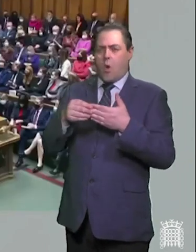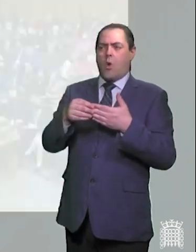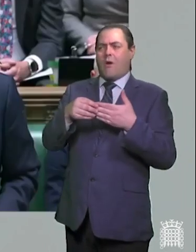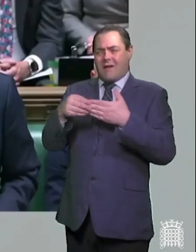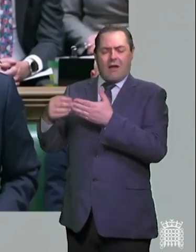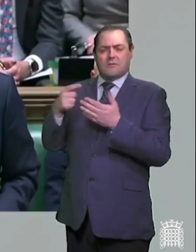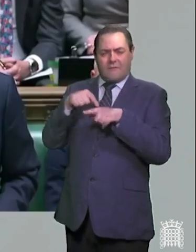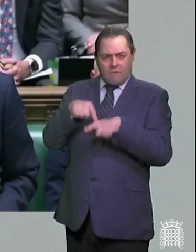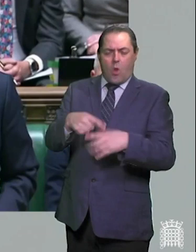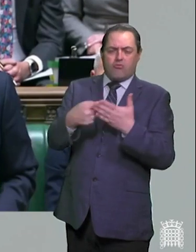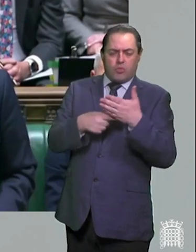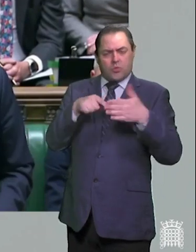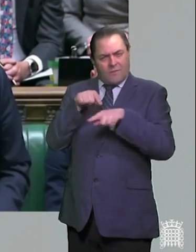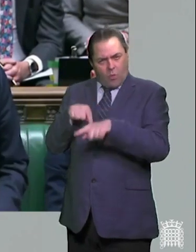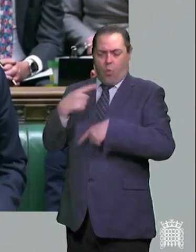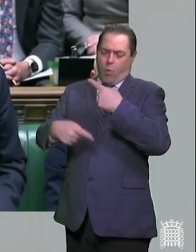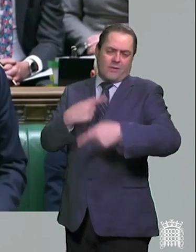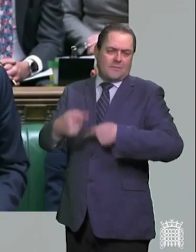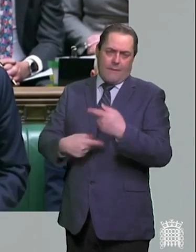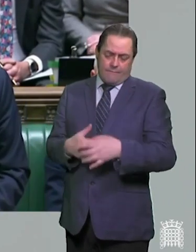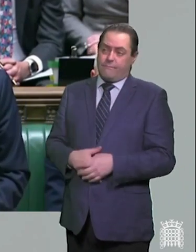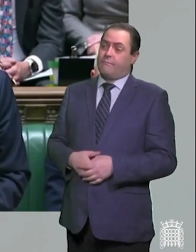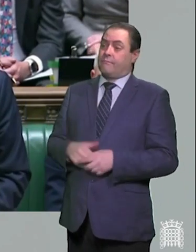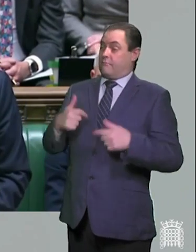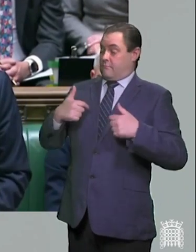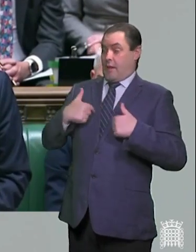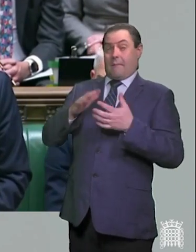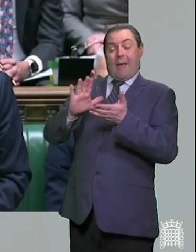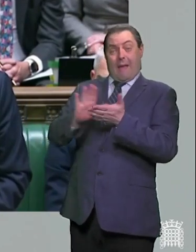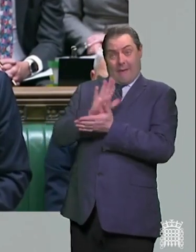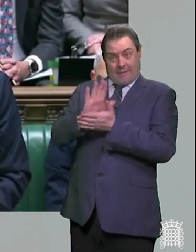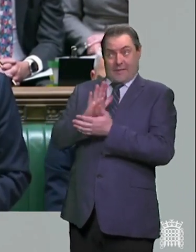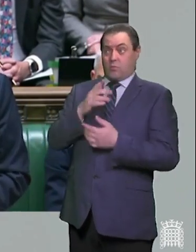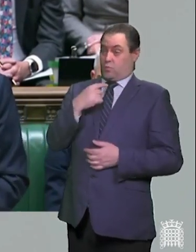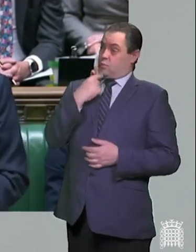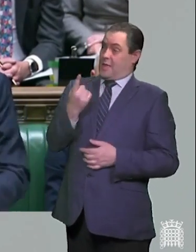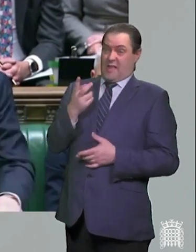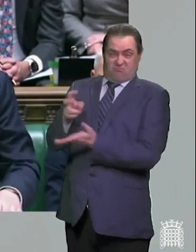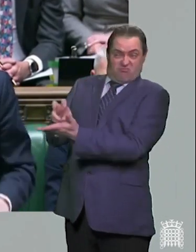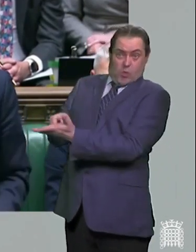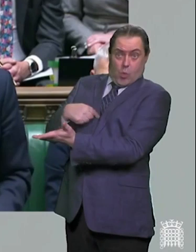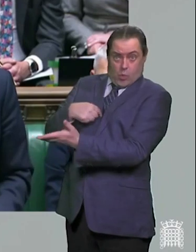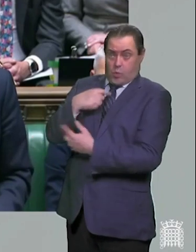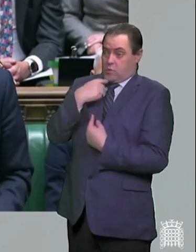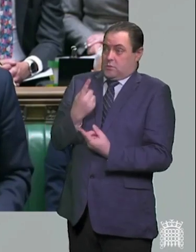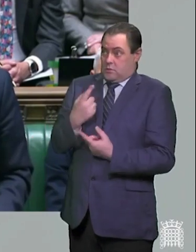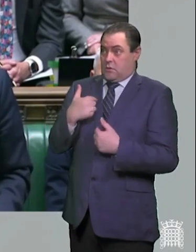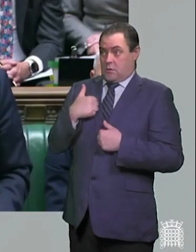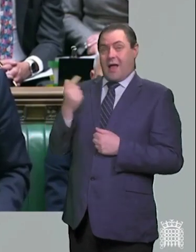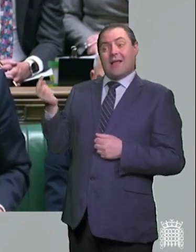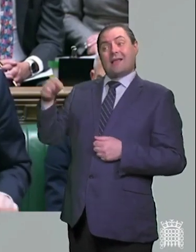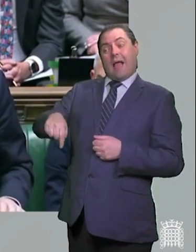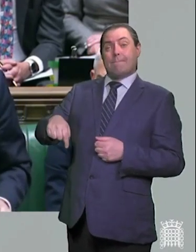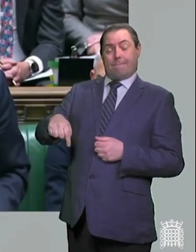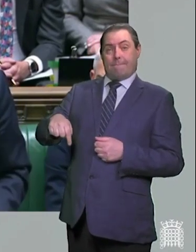times. And I'm happy to set on the record now that when I came to this House and